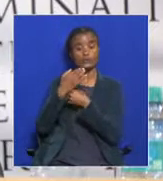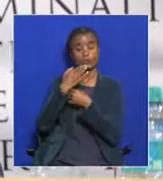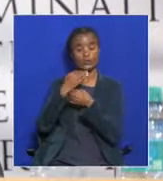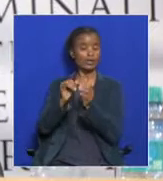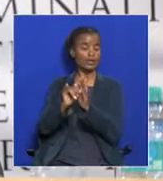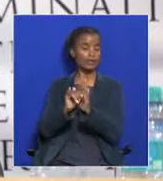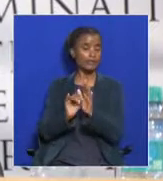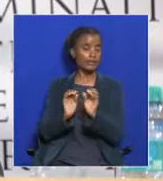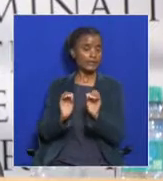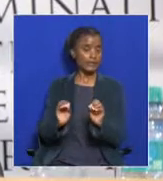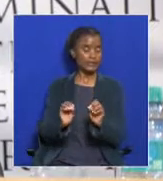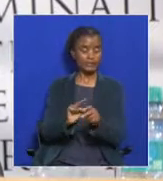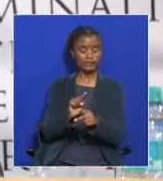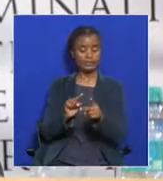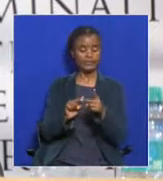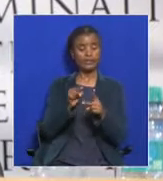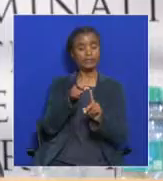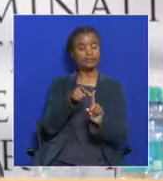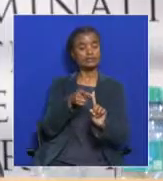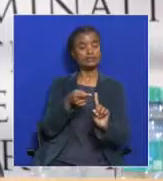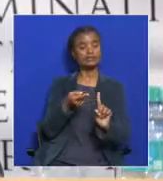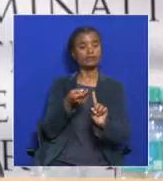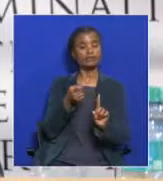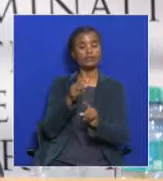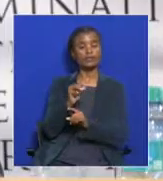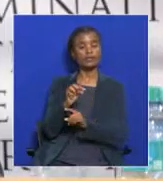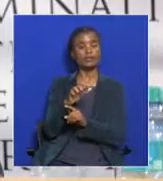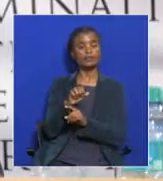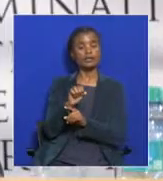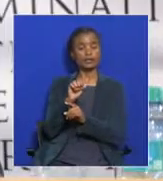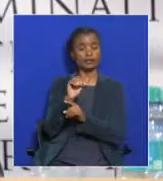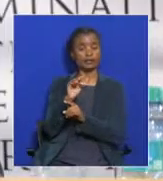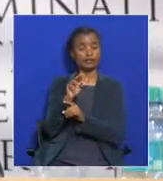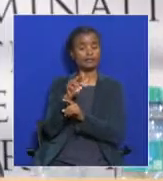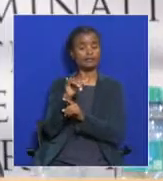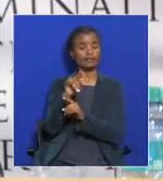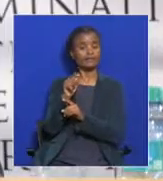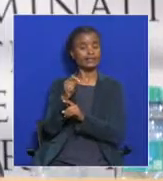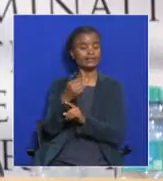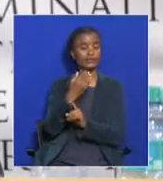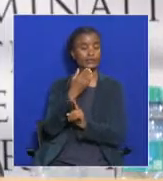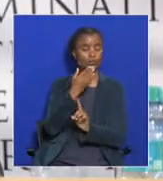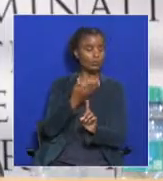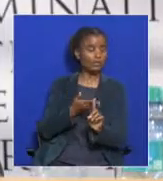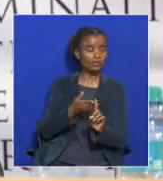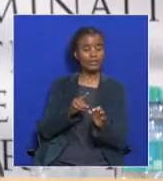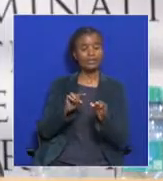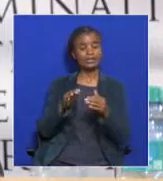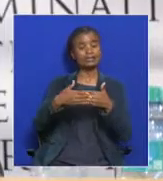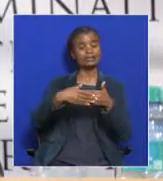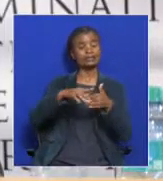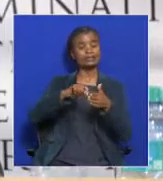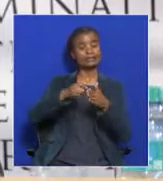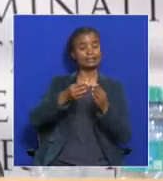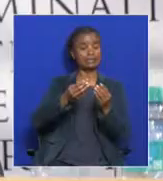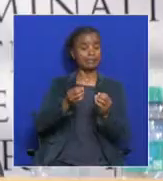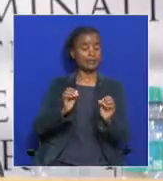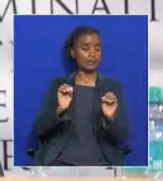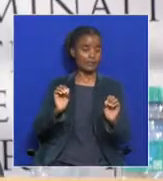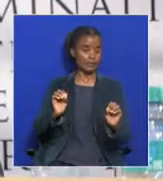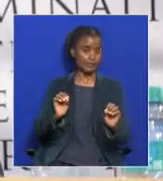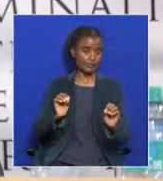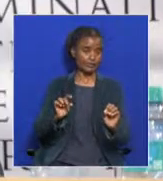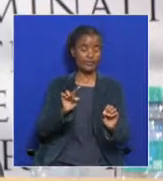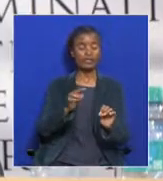official from Megafreight. She doesn't give it a seal number. She doesn't do anything. So Does the no, investigating officer... let me